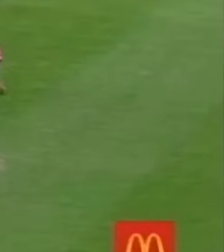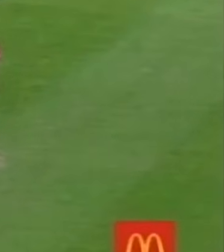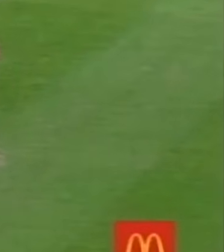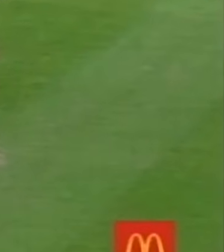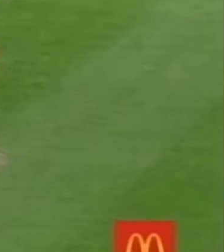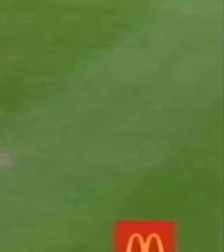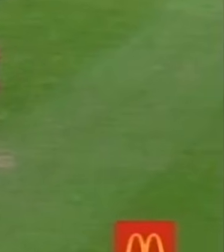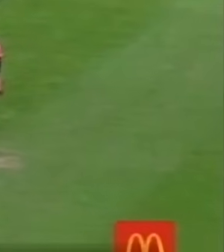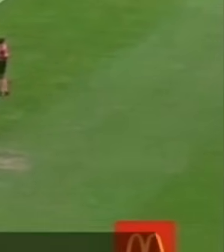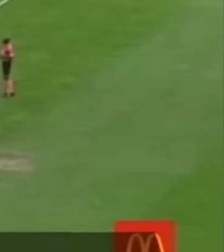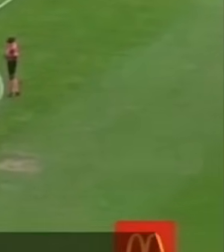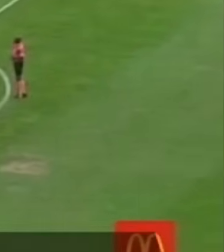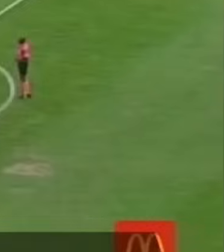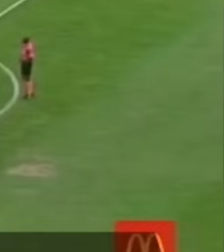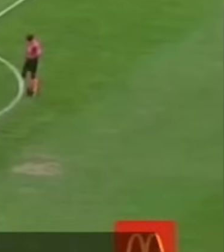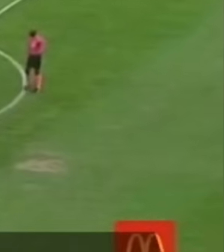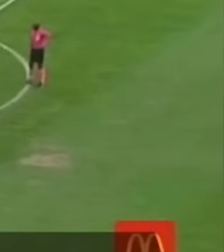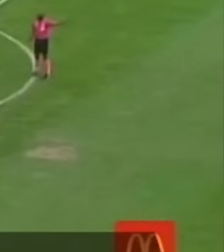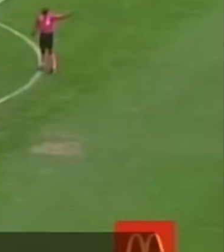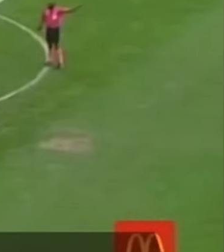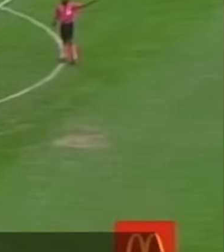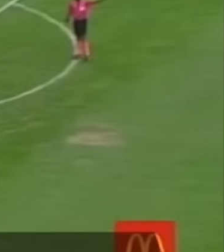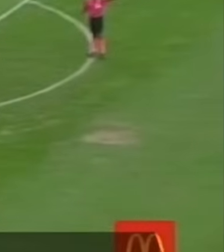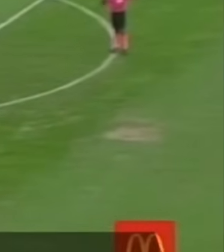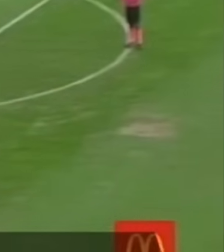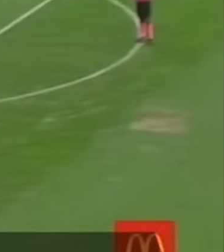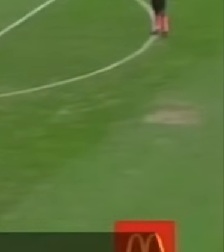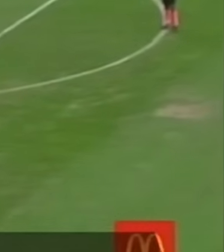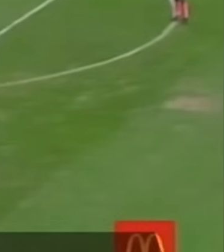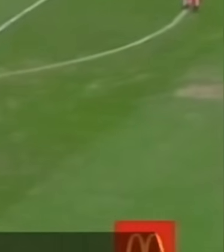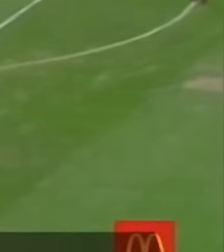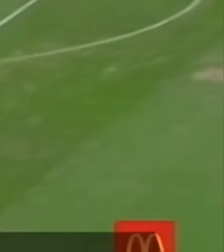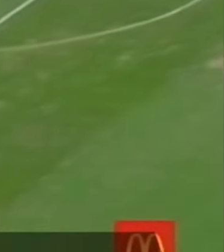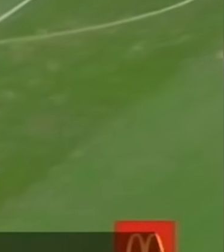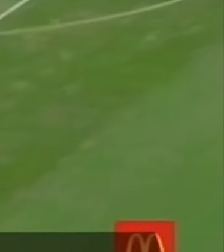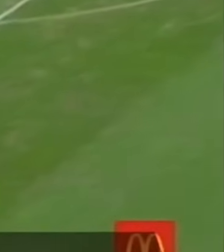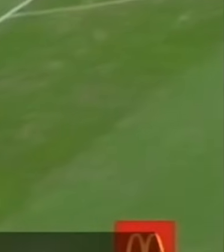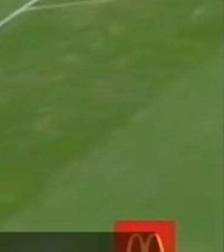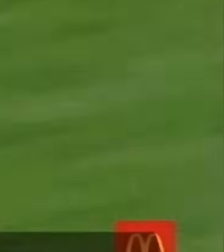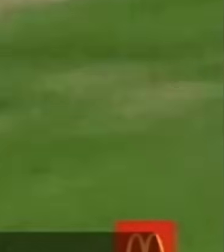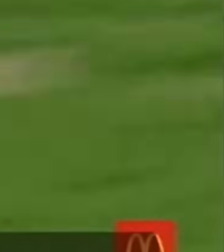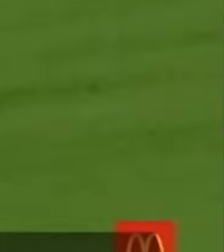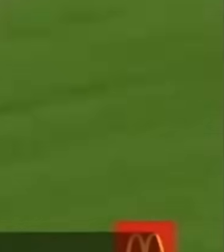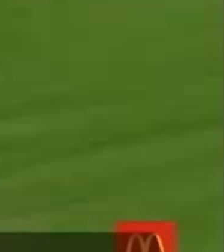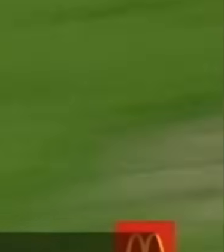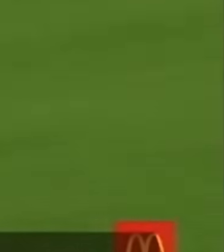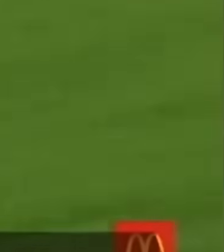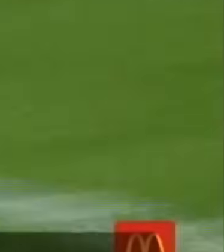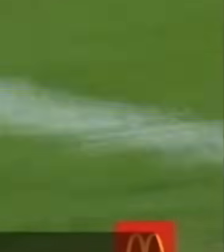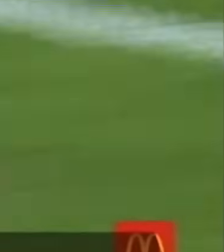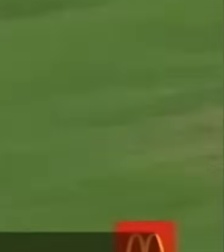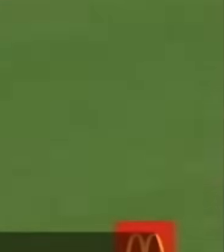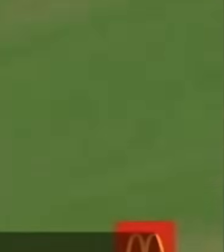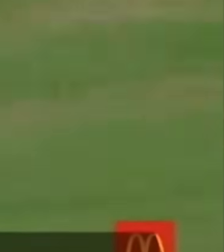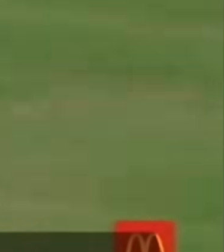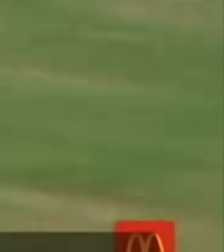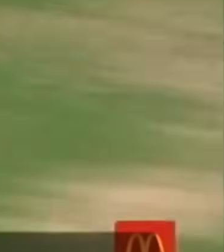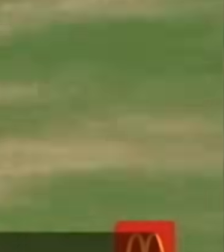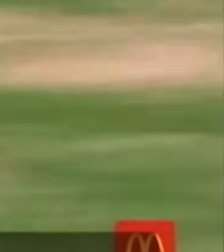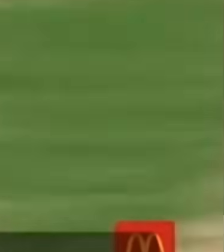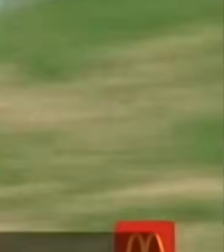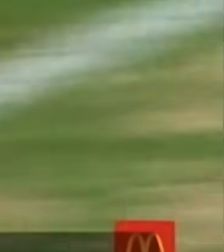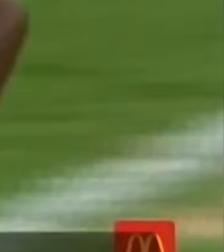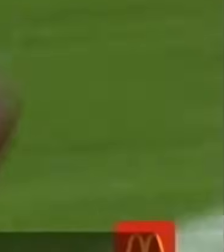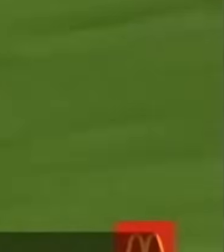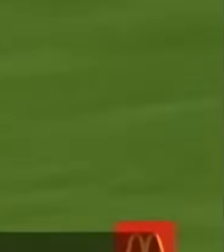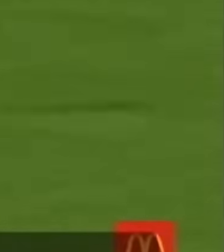Could be a chance here to fire one in. Oh, what a finish! All the time in the world, unmarked, controlled, picked